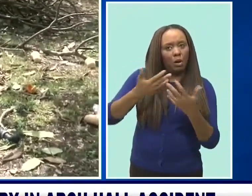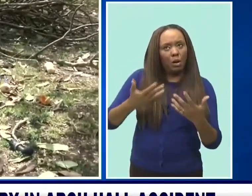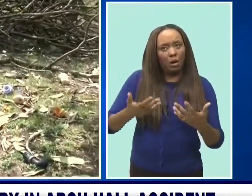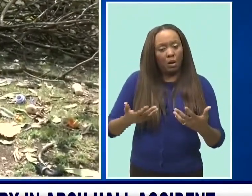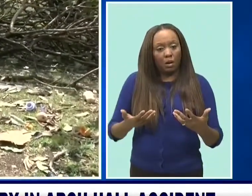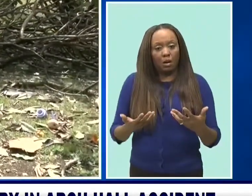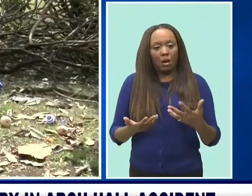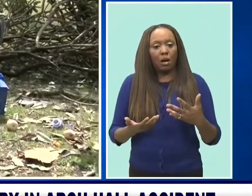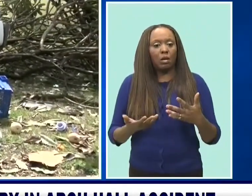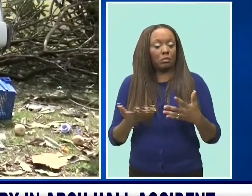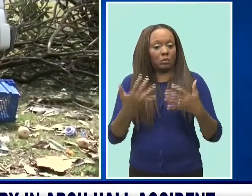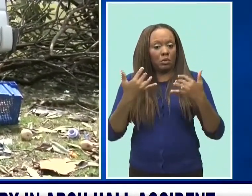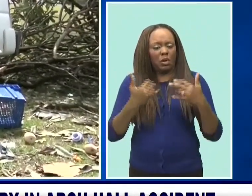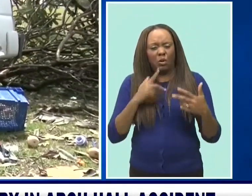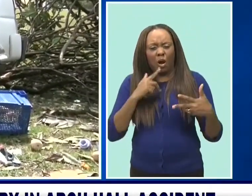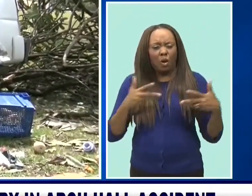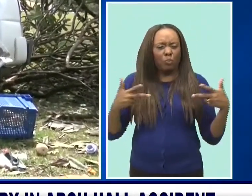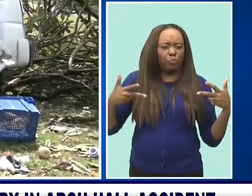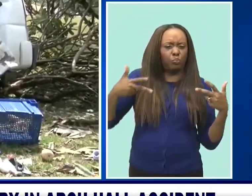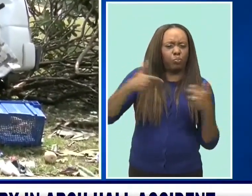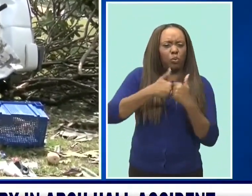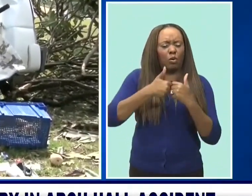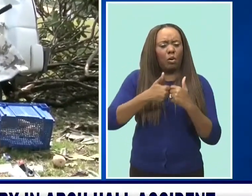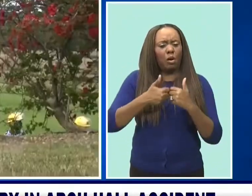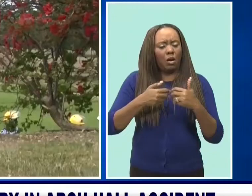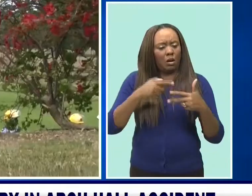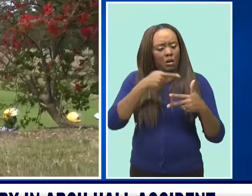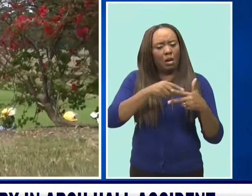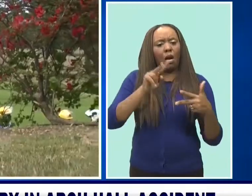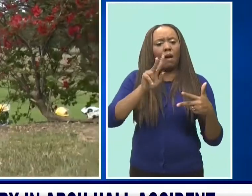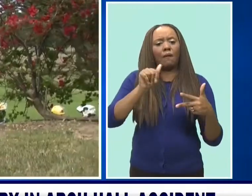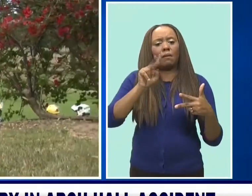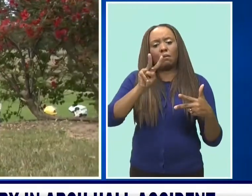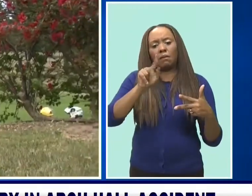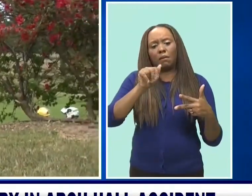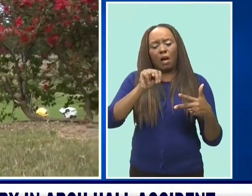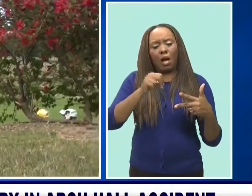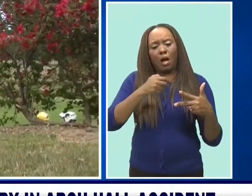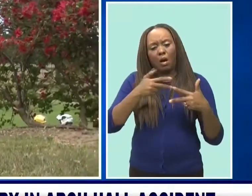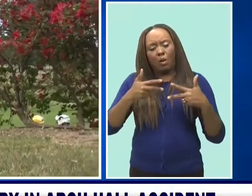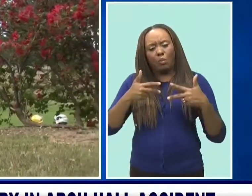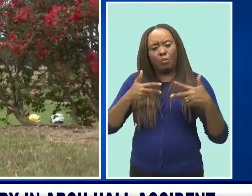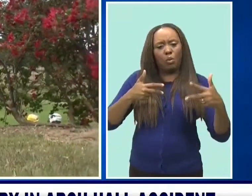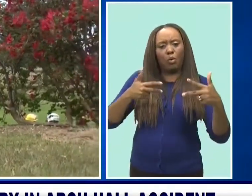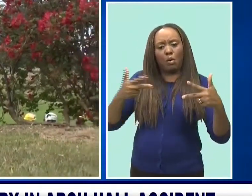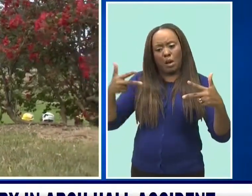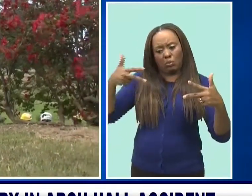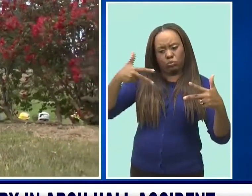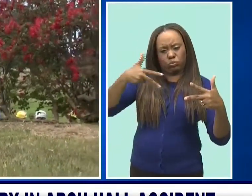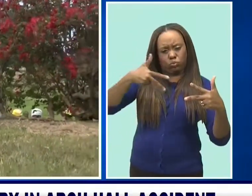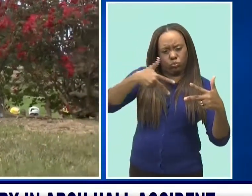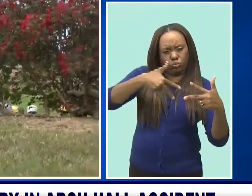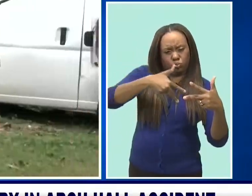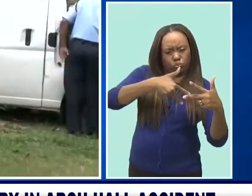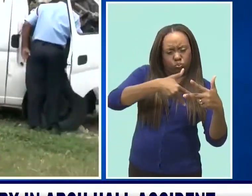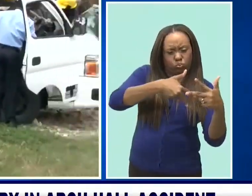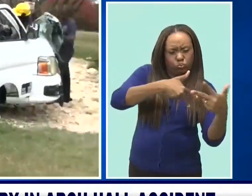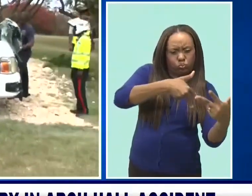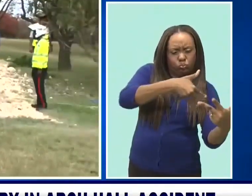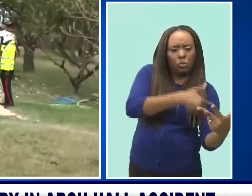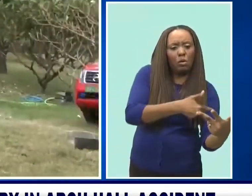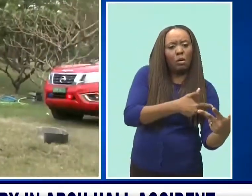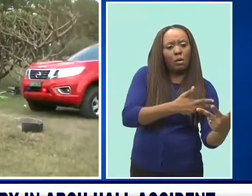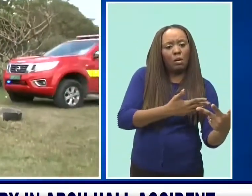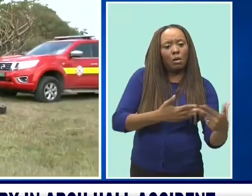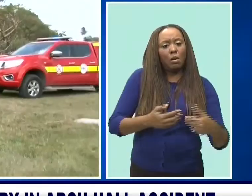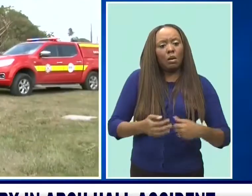Highway. Now, the force of the impact resulted in the van being pushed to the side of the highway, but the truck continued for some distance onto the Sandy